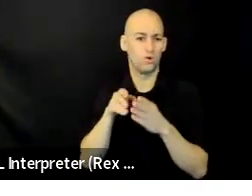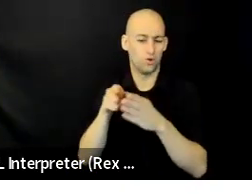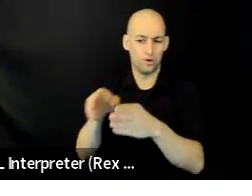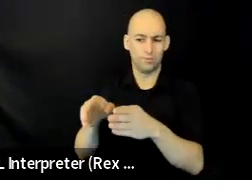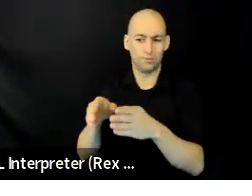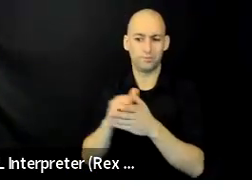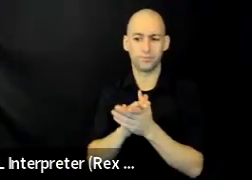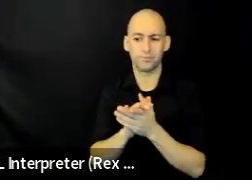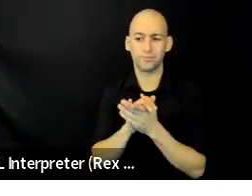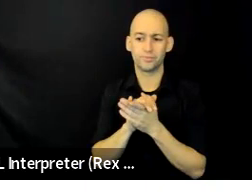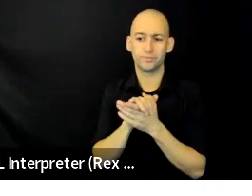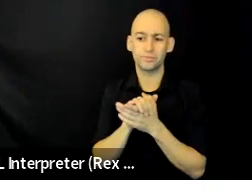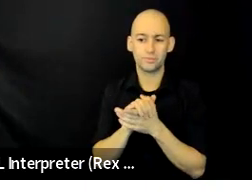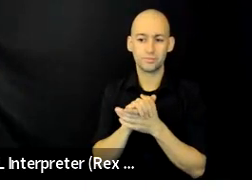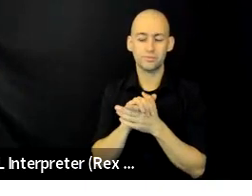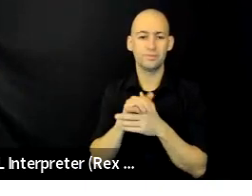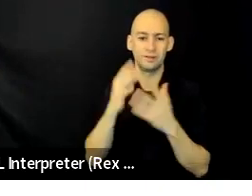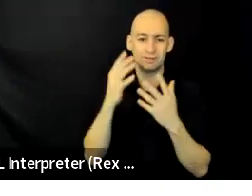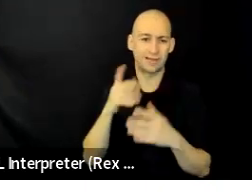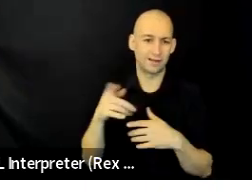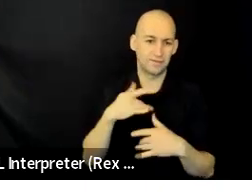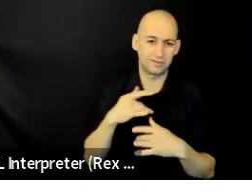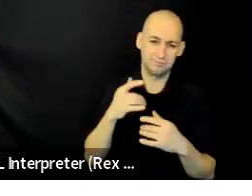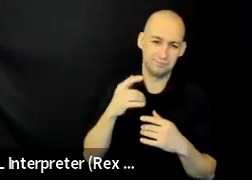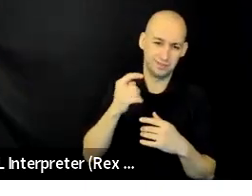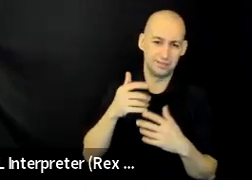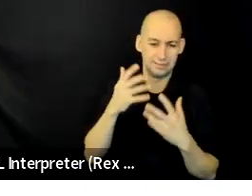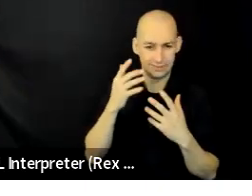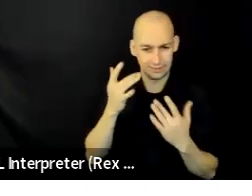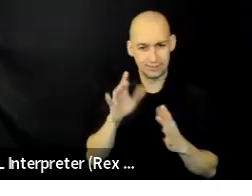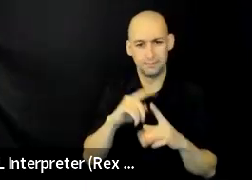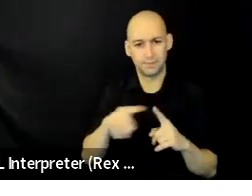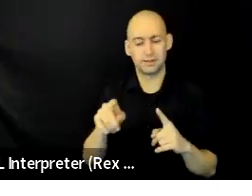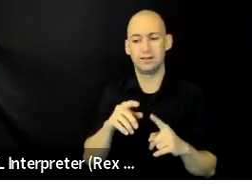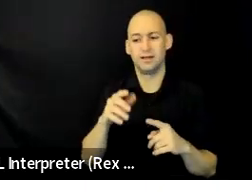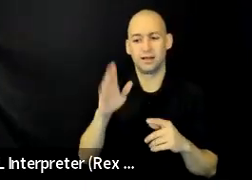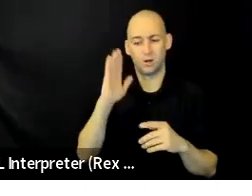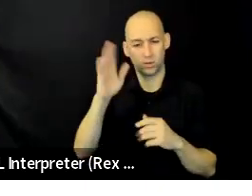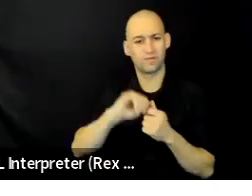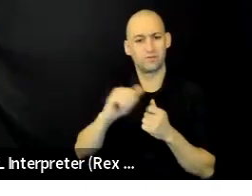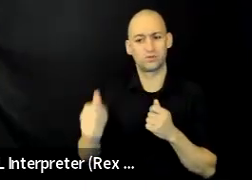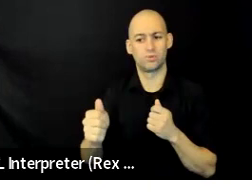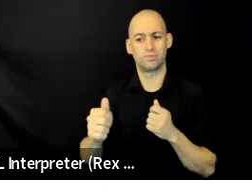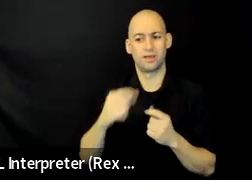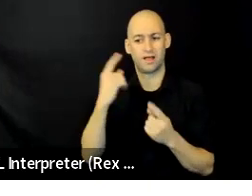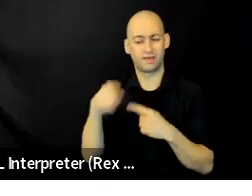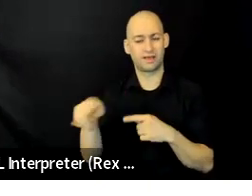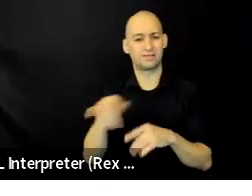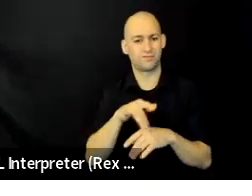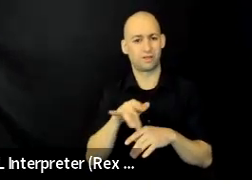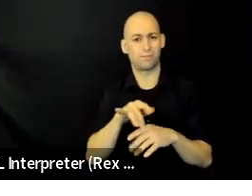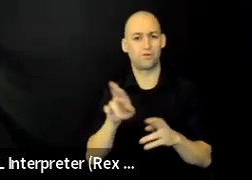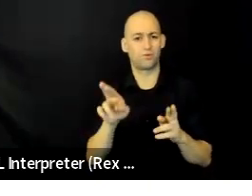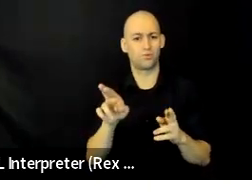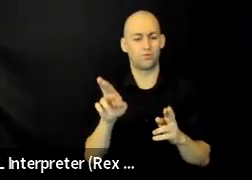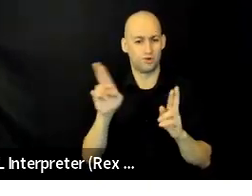he was feeling a little bit under the weather, but he's going to do it virtually. So I think, Douglas, he is available and ready to go, and I'll